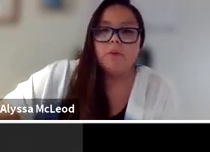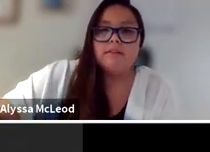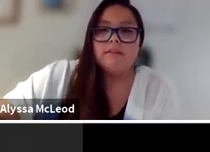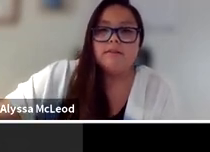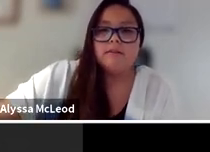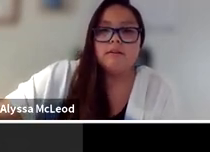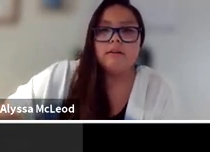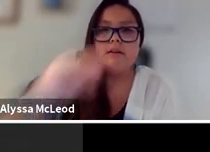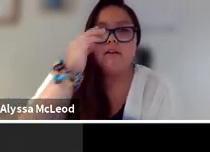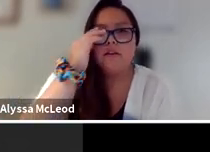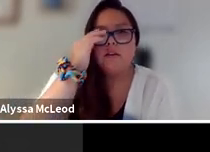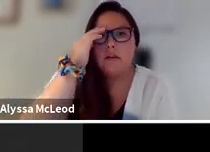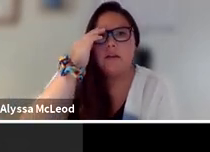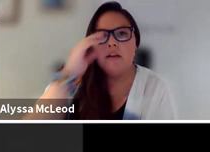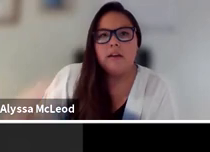their responses.